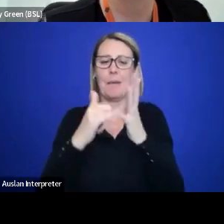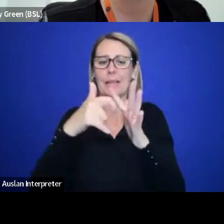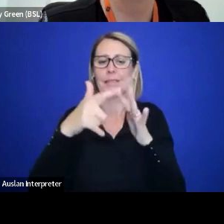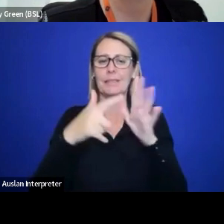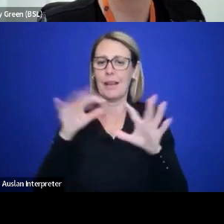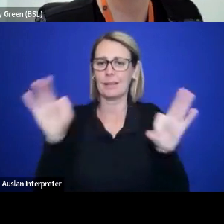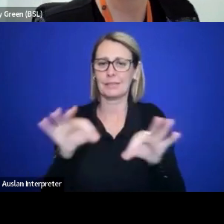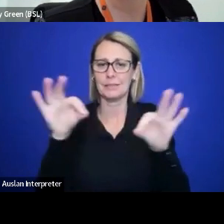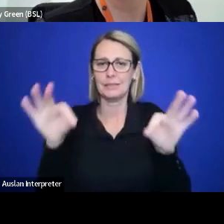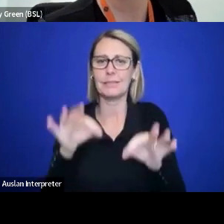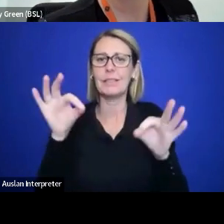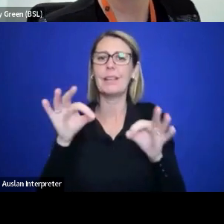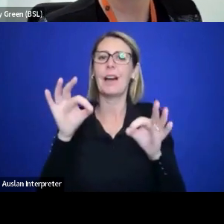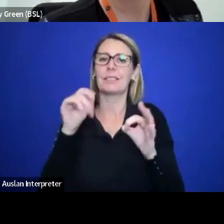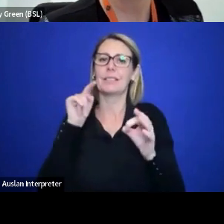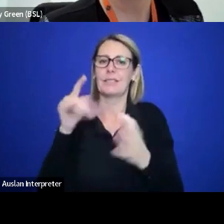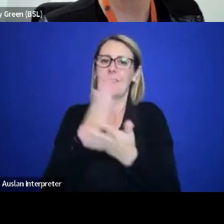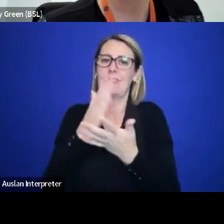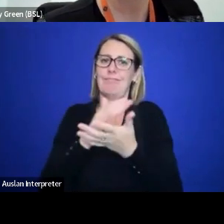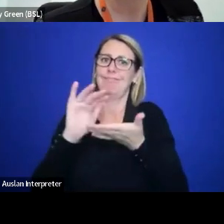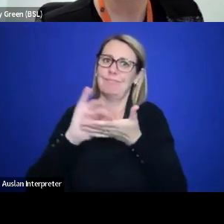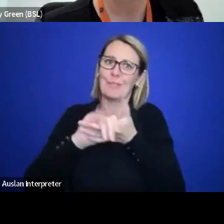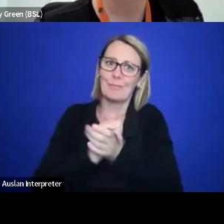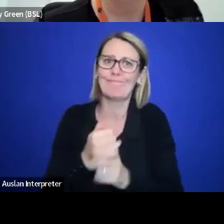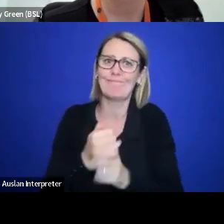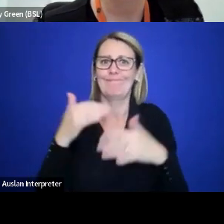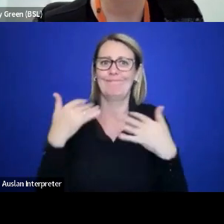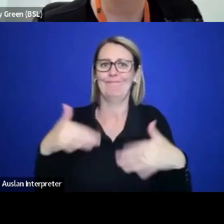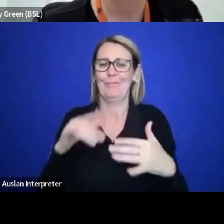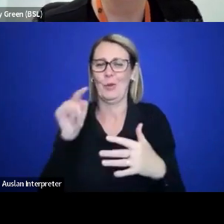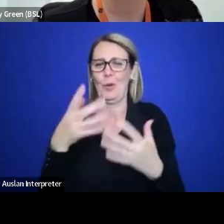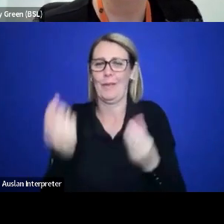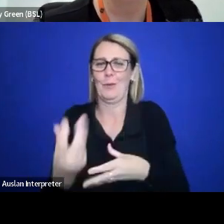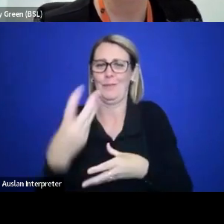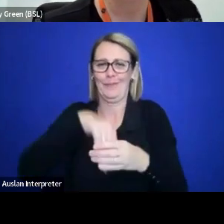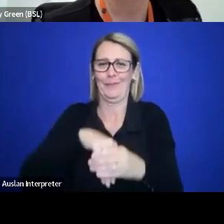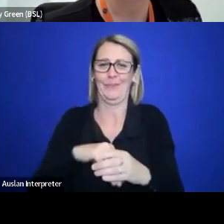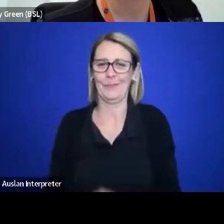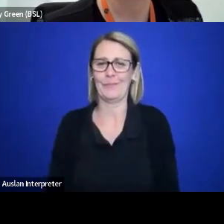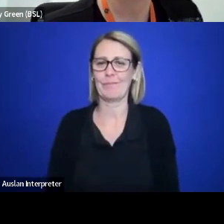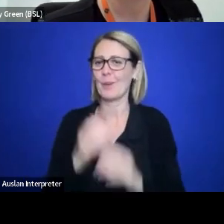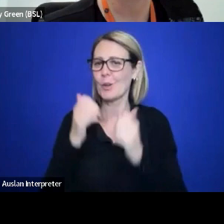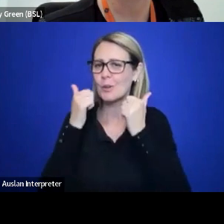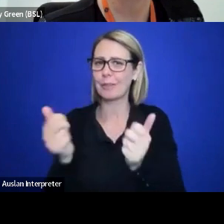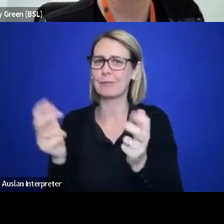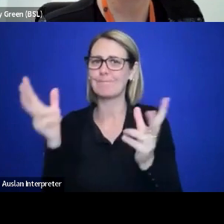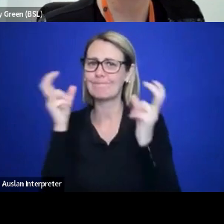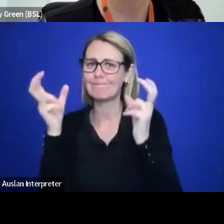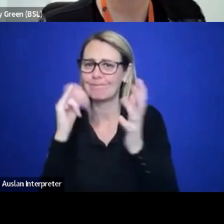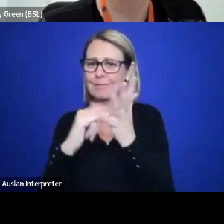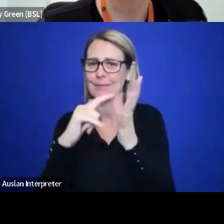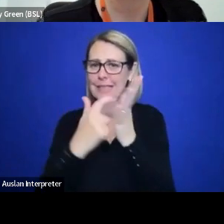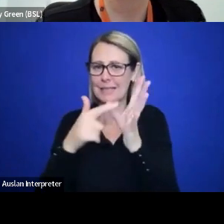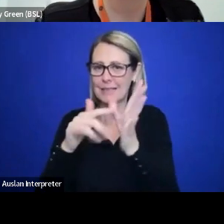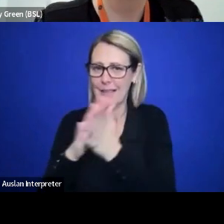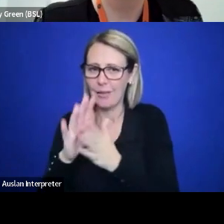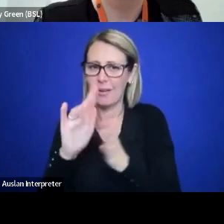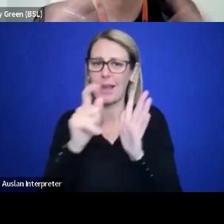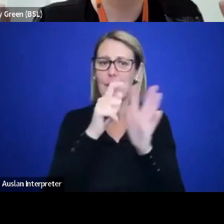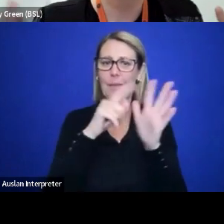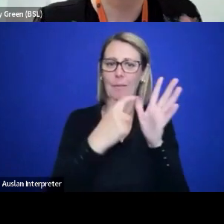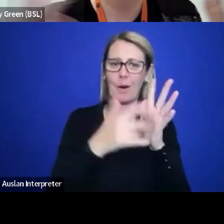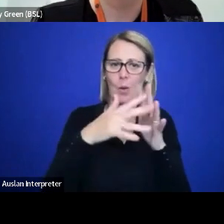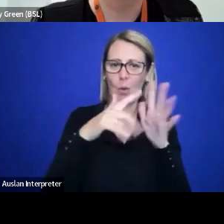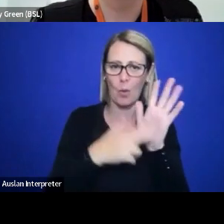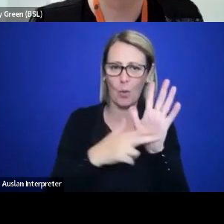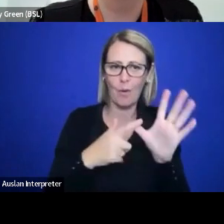to have you on board. Great to hear both your experiences there, Sarah and Parwana, and I know, Paris, you would